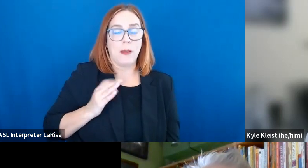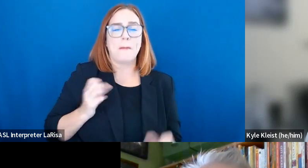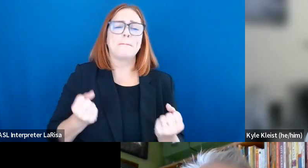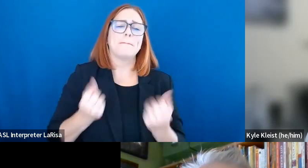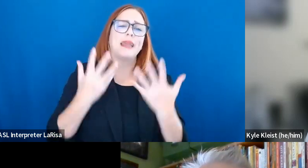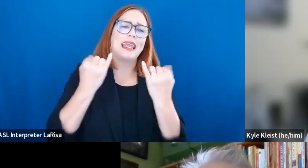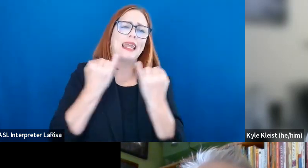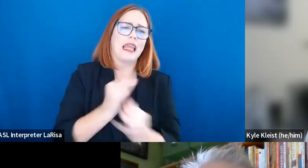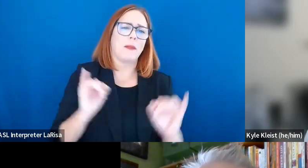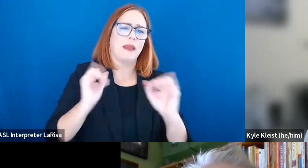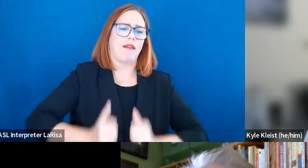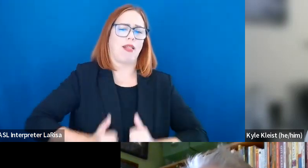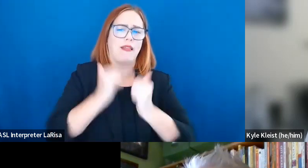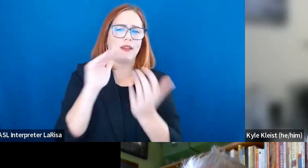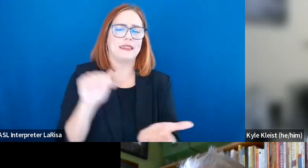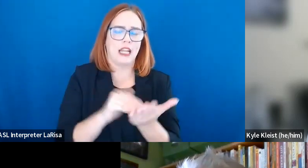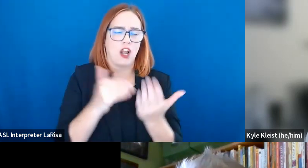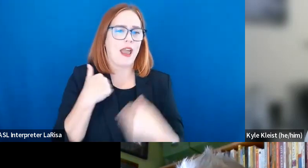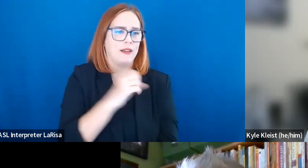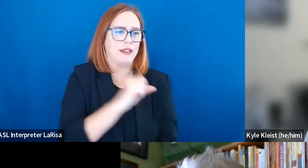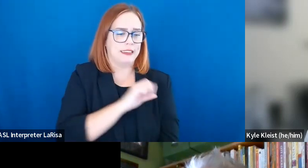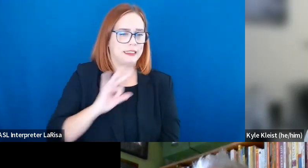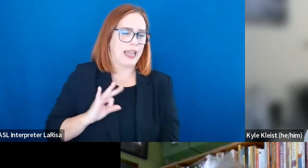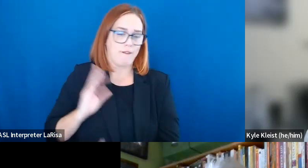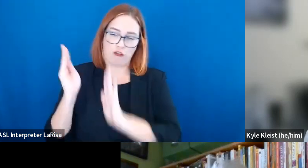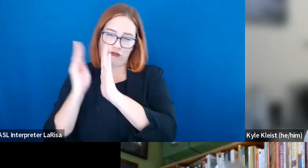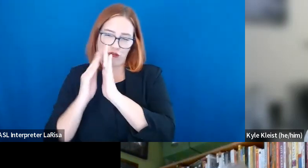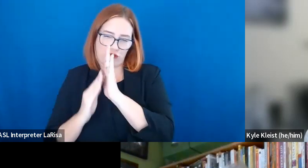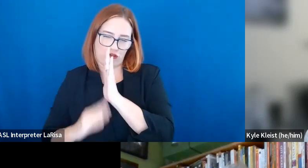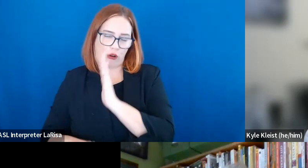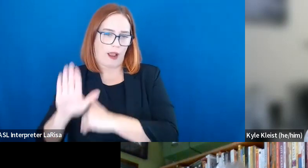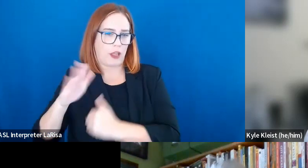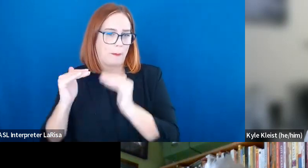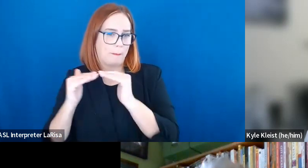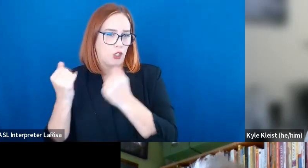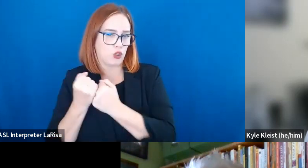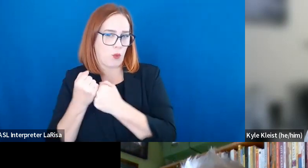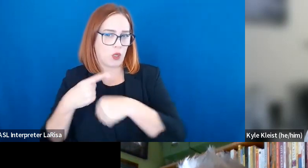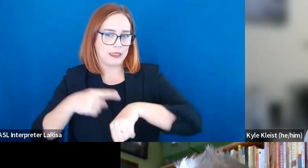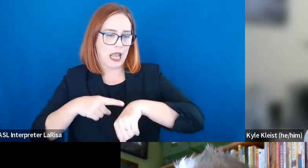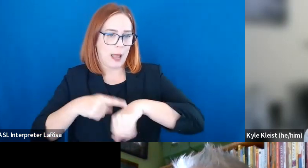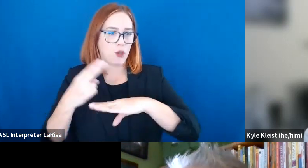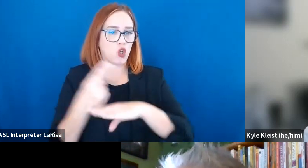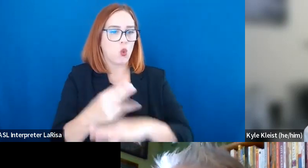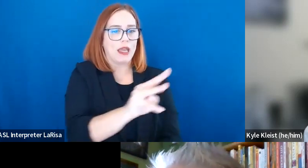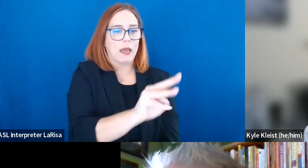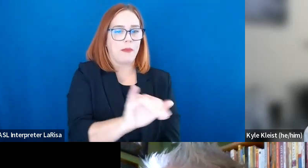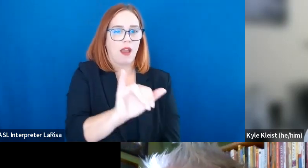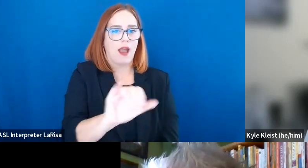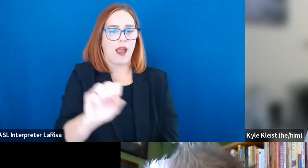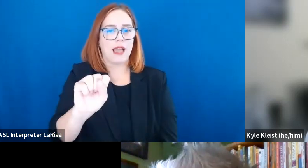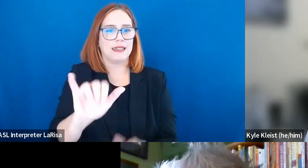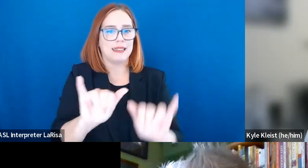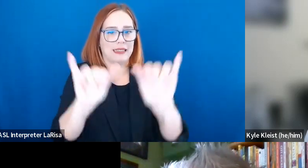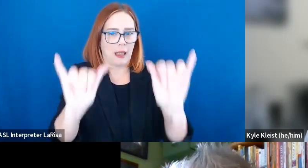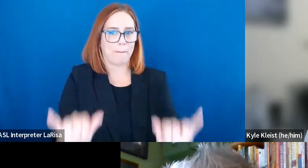know that they have staff track their peer support time. So using our MIS system, but